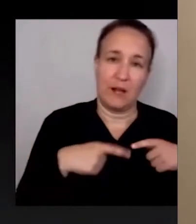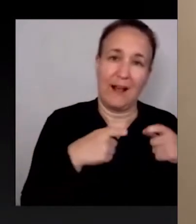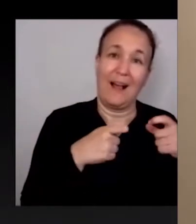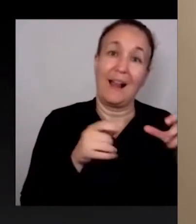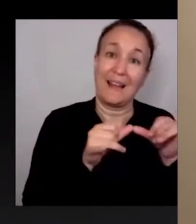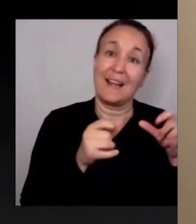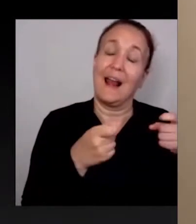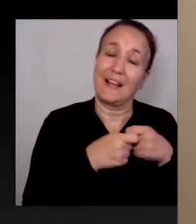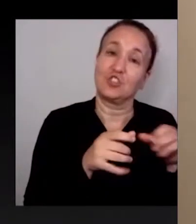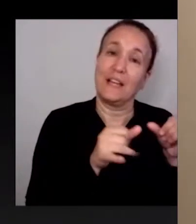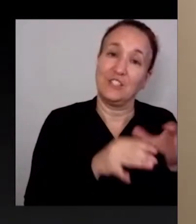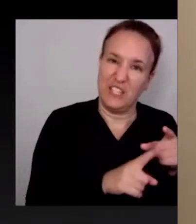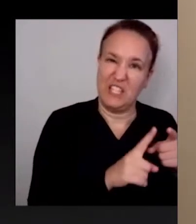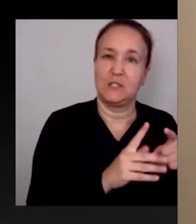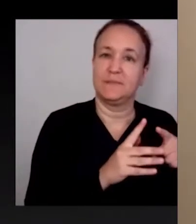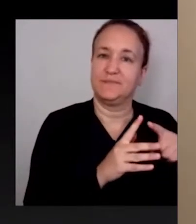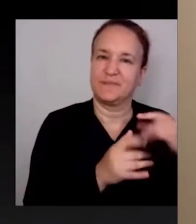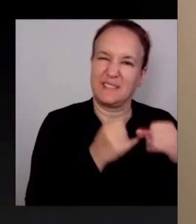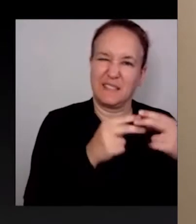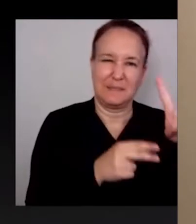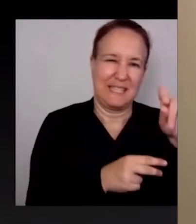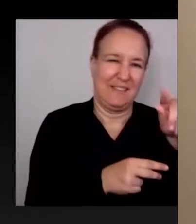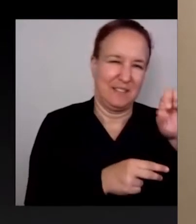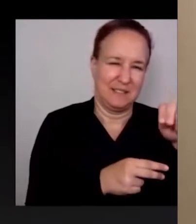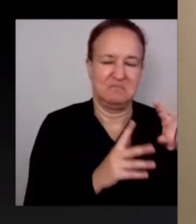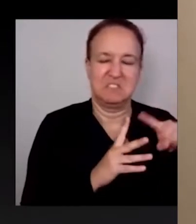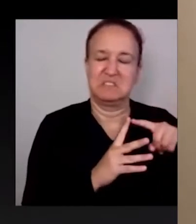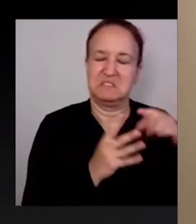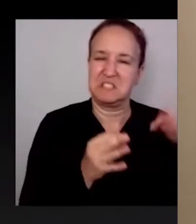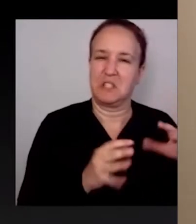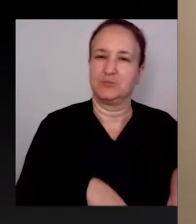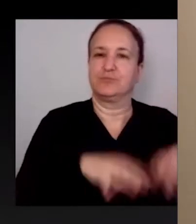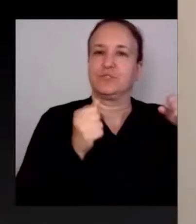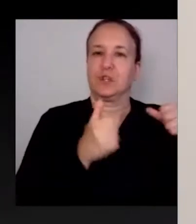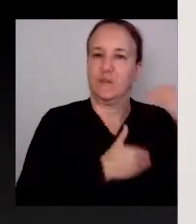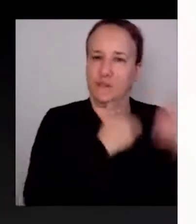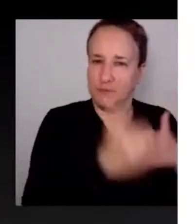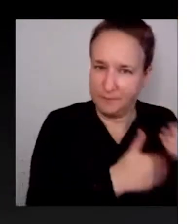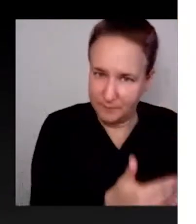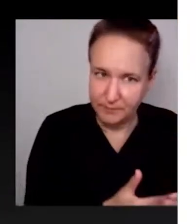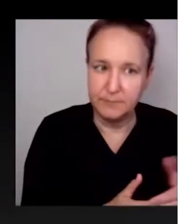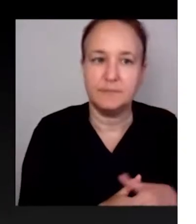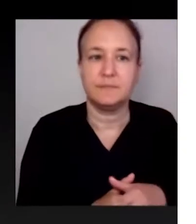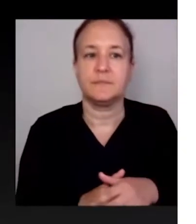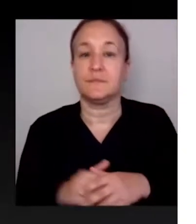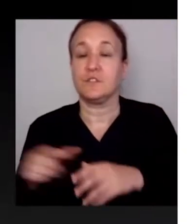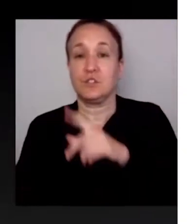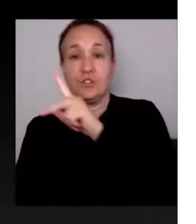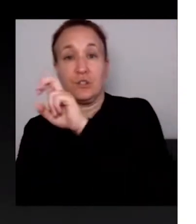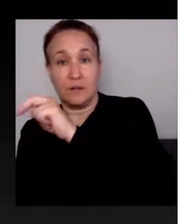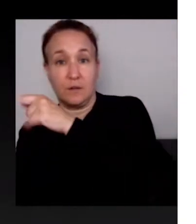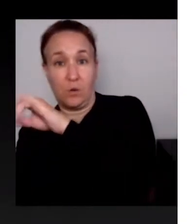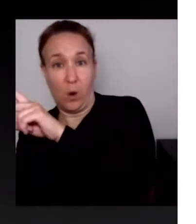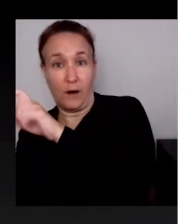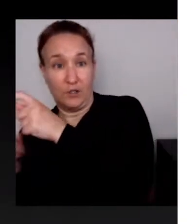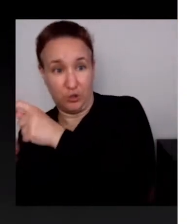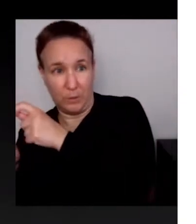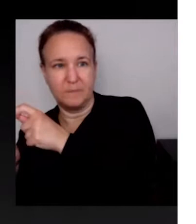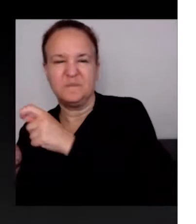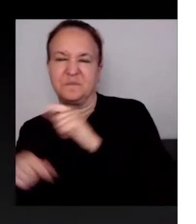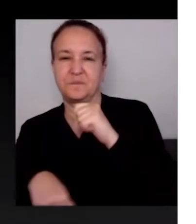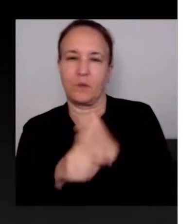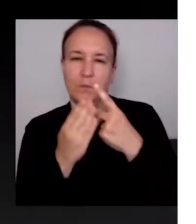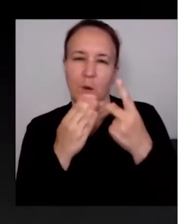up the torch and launched a more manufacturable version of Ken's quad control on Kickstarter called the Quad Stick,